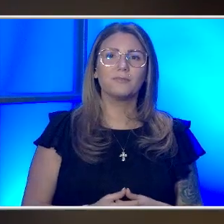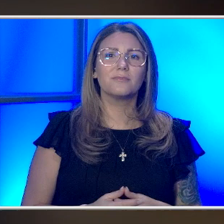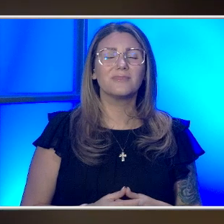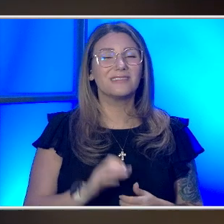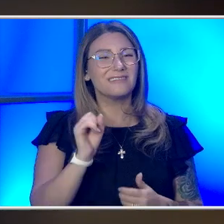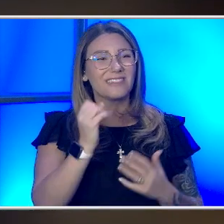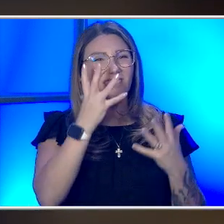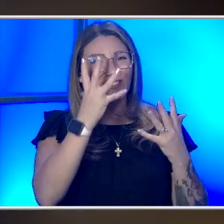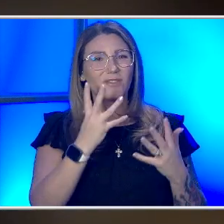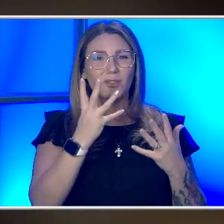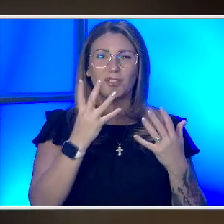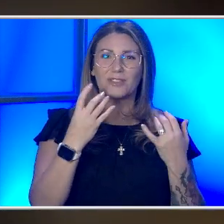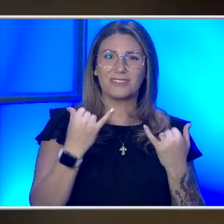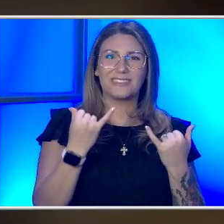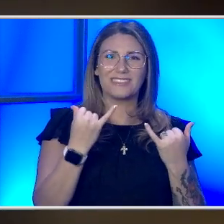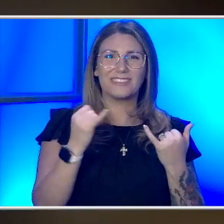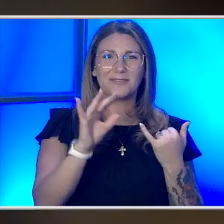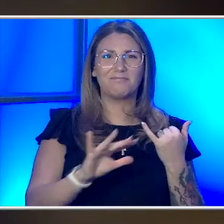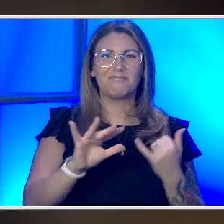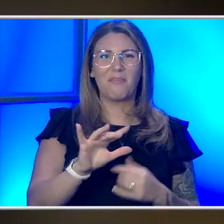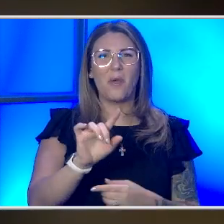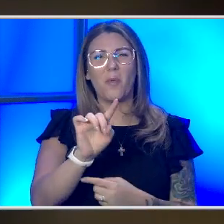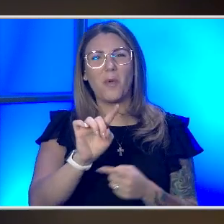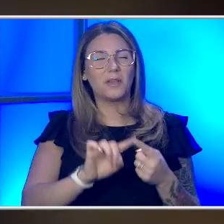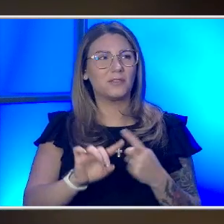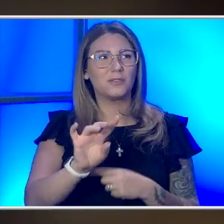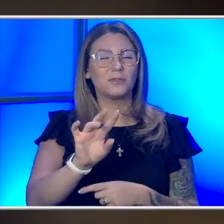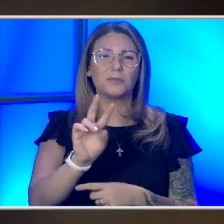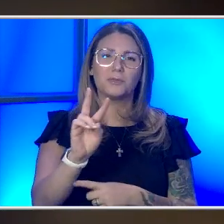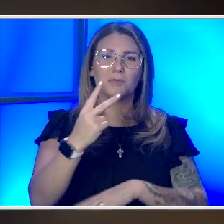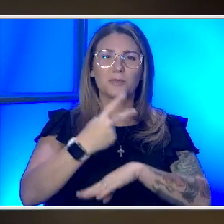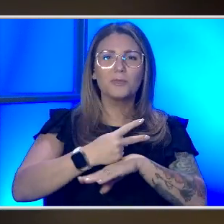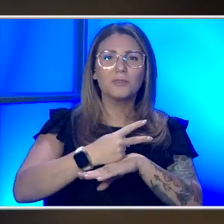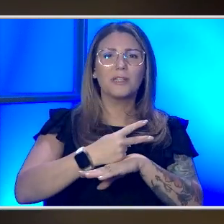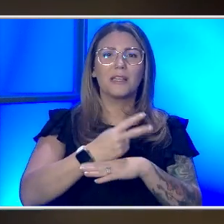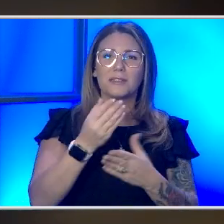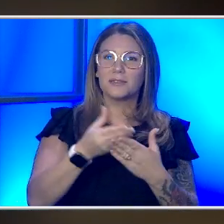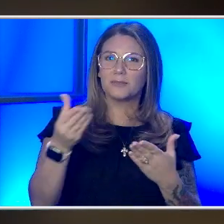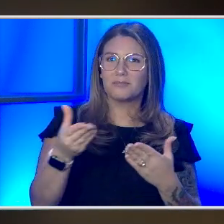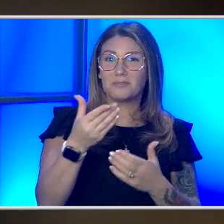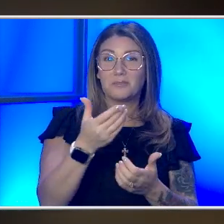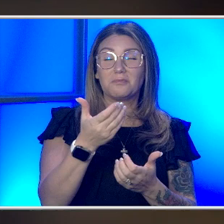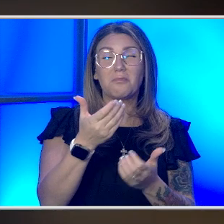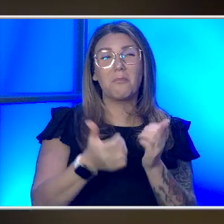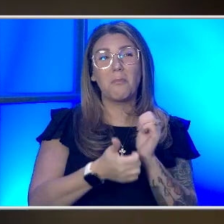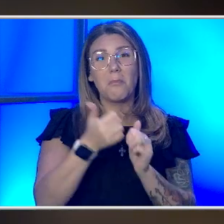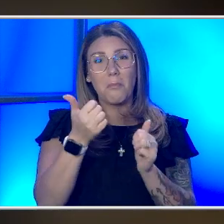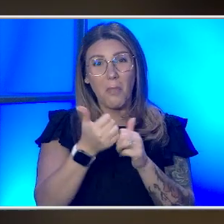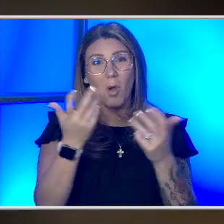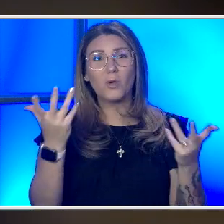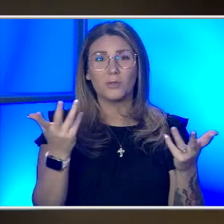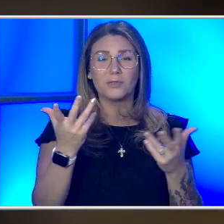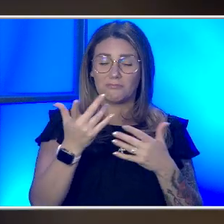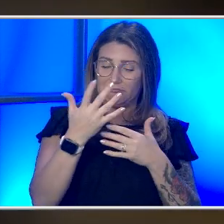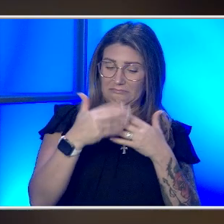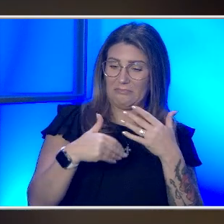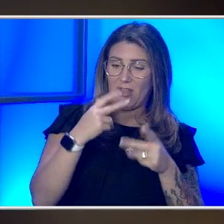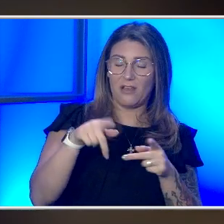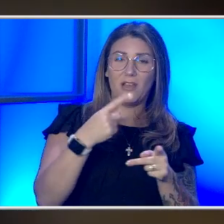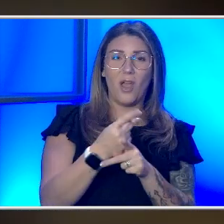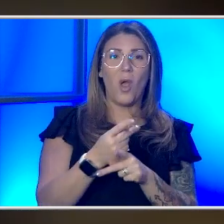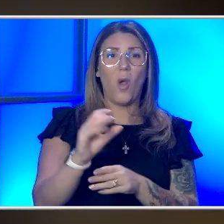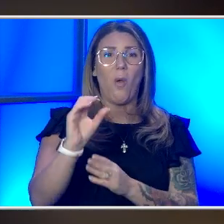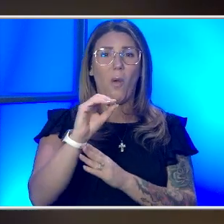we're sitting at about a 1 to 2 day supply across most blood types. That does include O-neg. That's the most commonly used blood